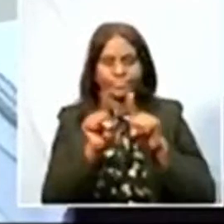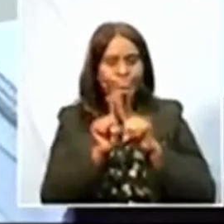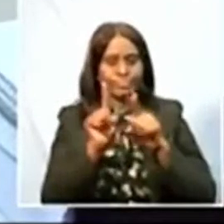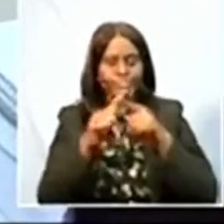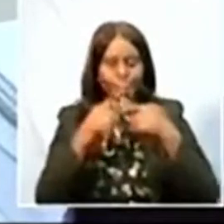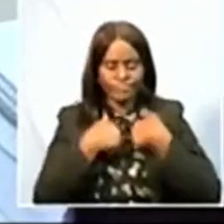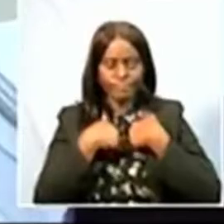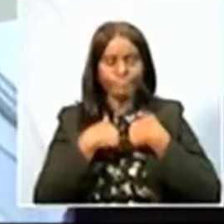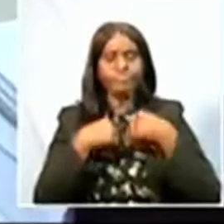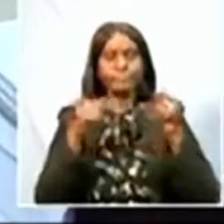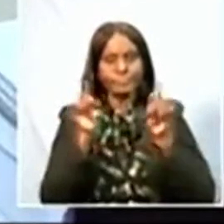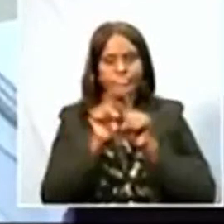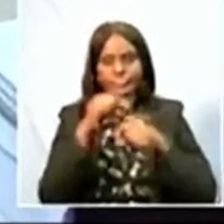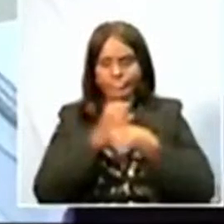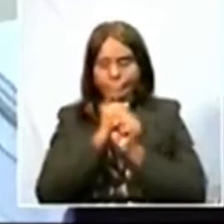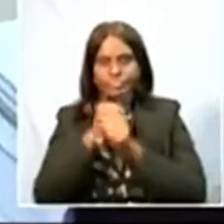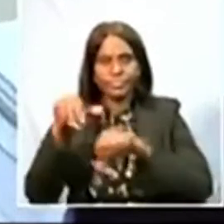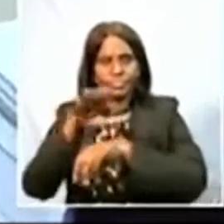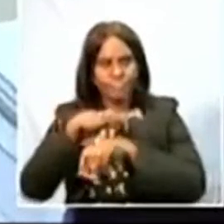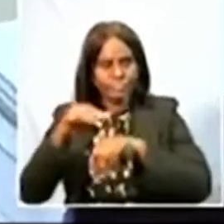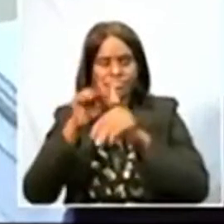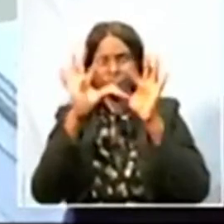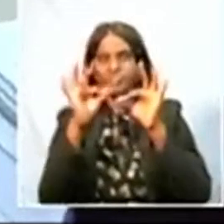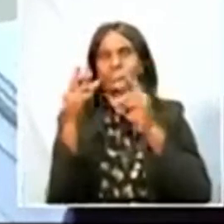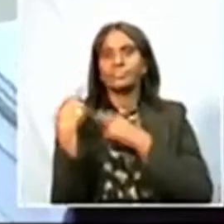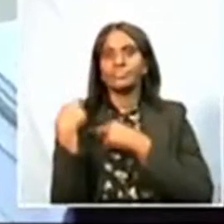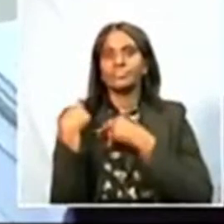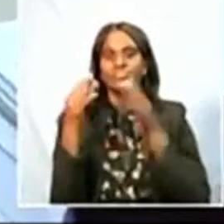have custody of accountable documents.